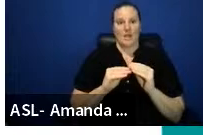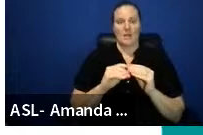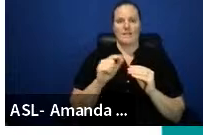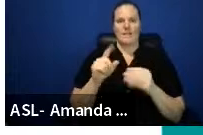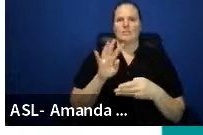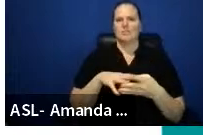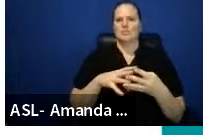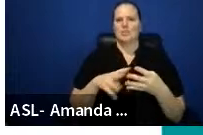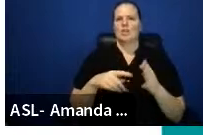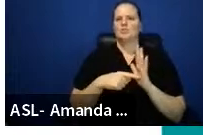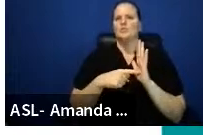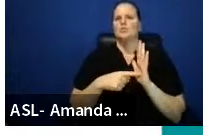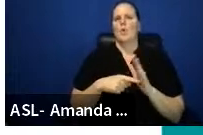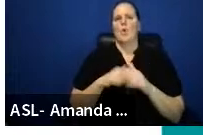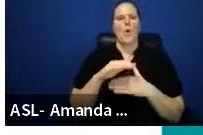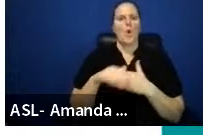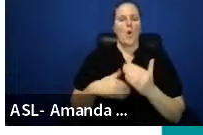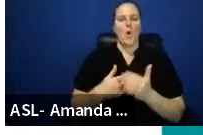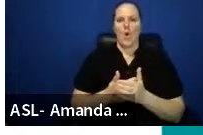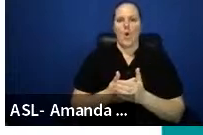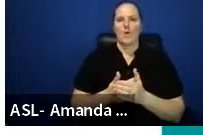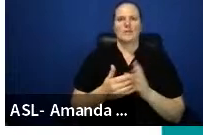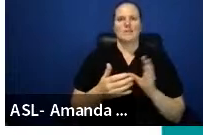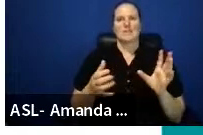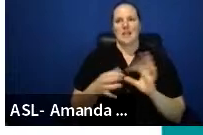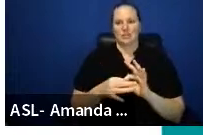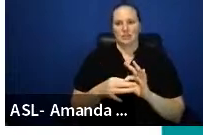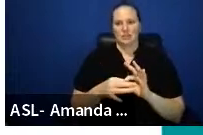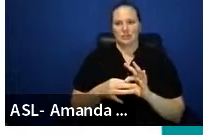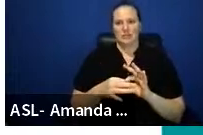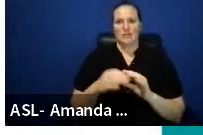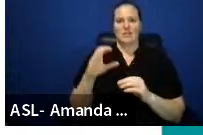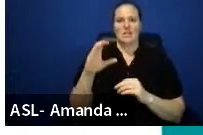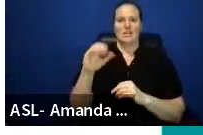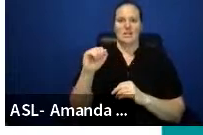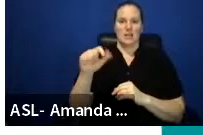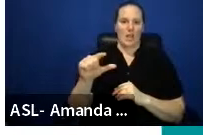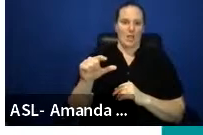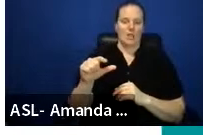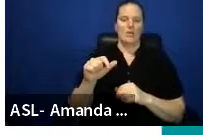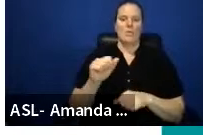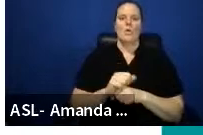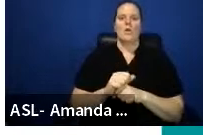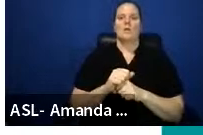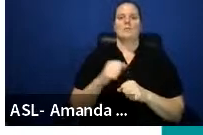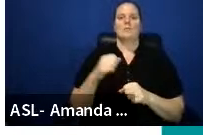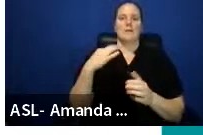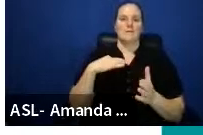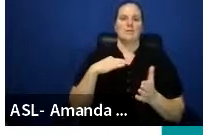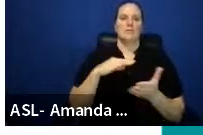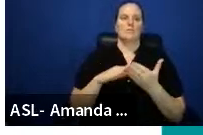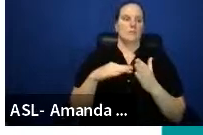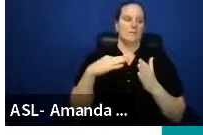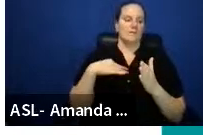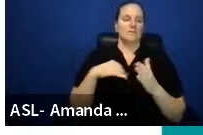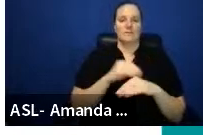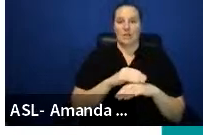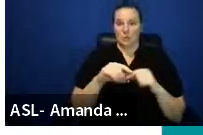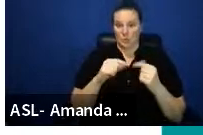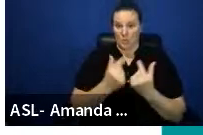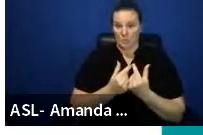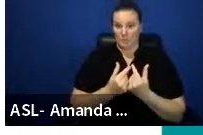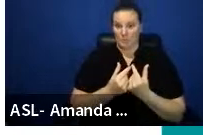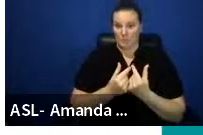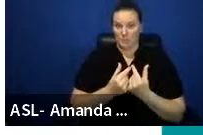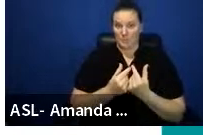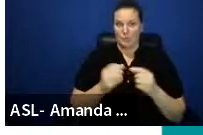really just meant to show all of you the connection that CAG has to the work that Community Benefits Advisory Group is doing. And so